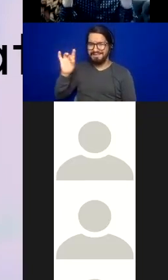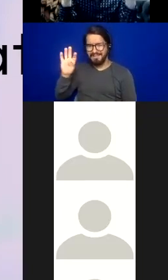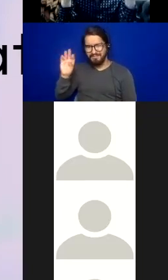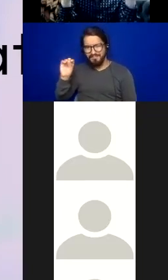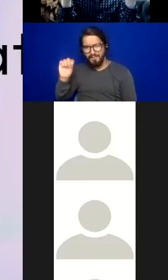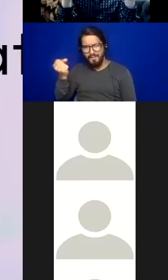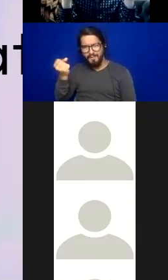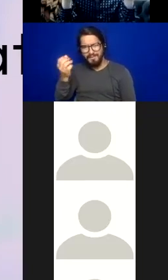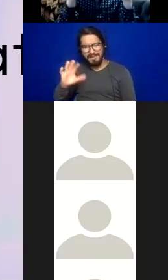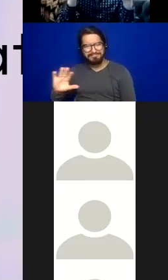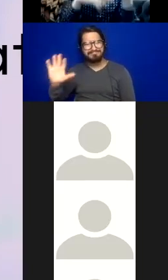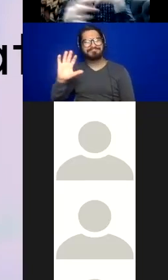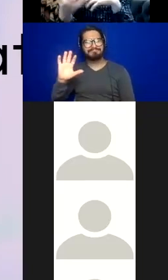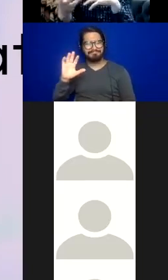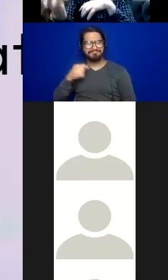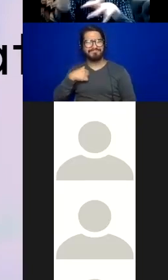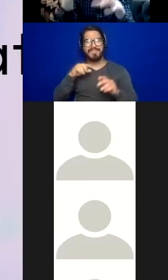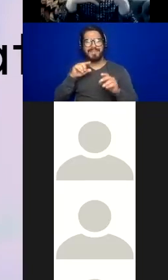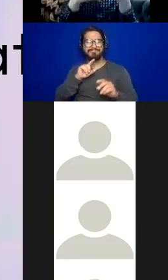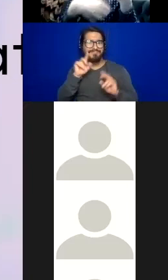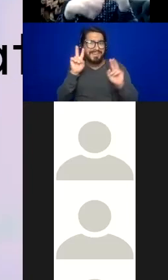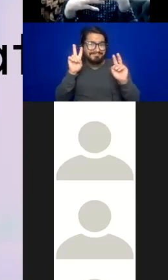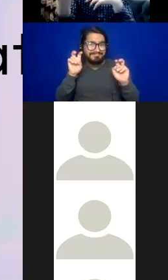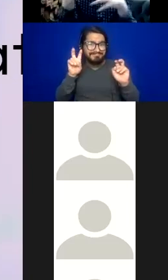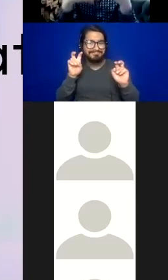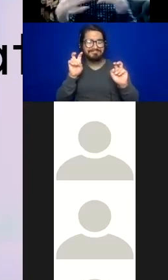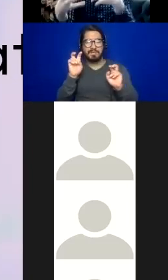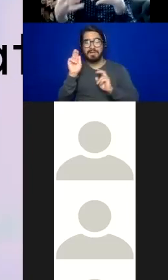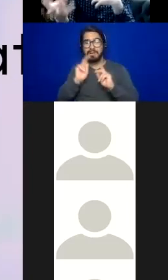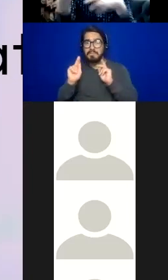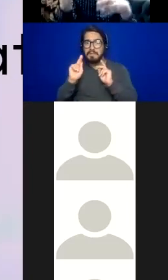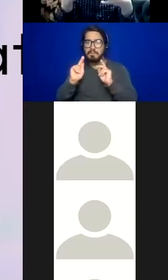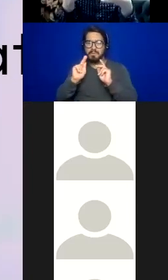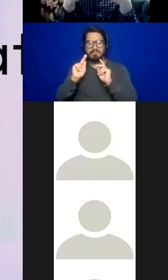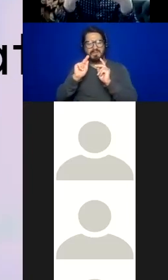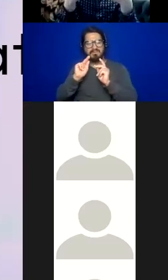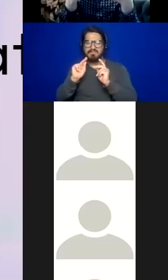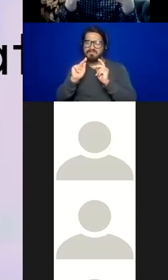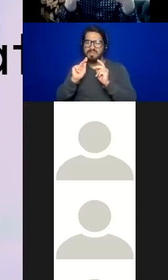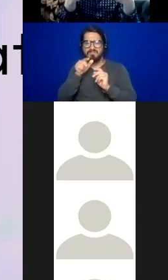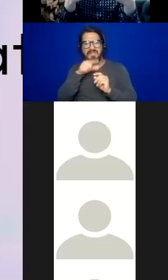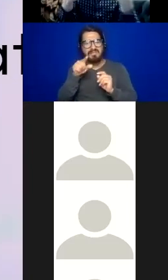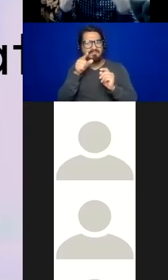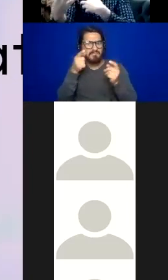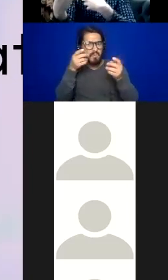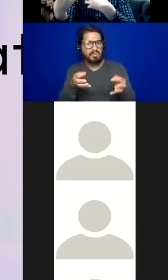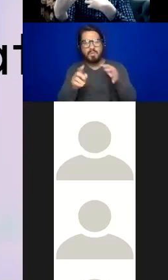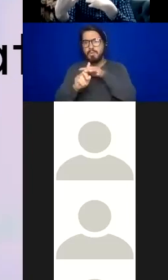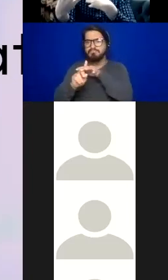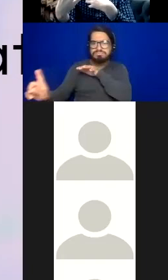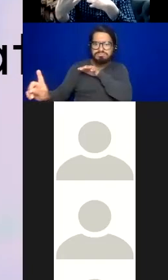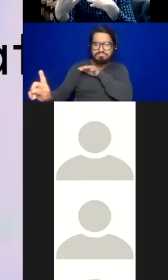supposed mental illness that compelled enslaved people to run away, right? And so we really